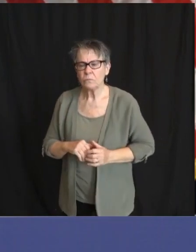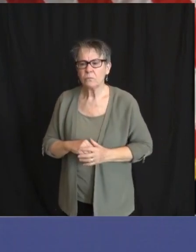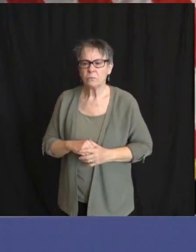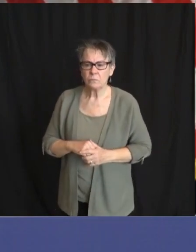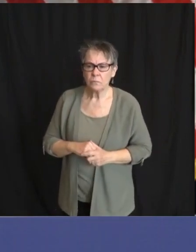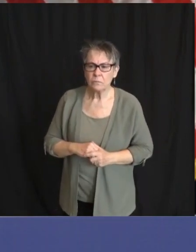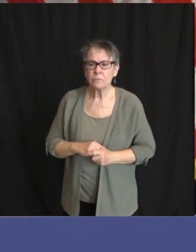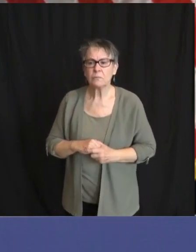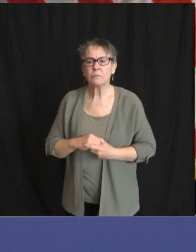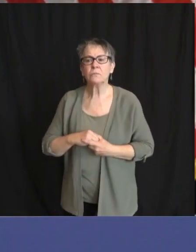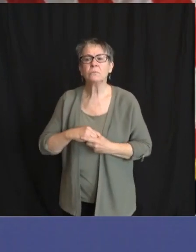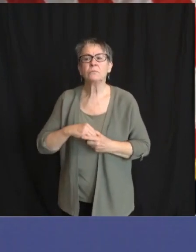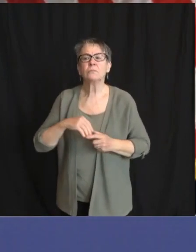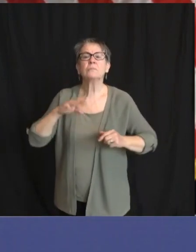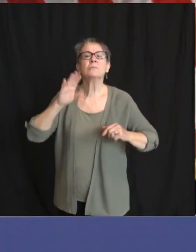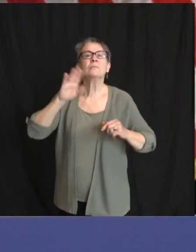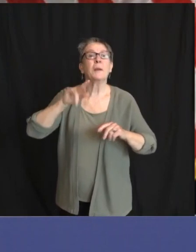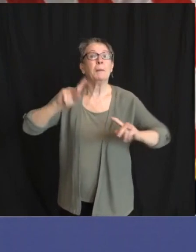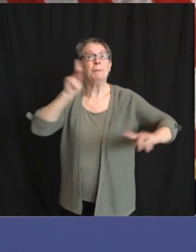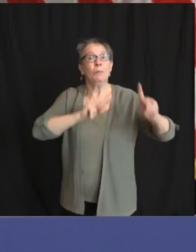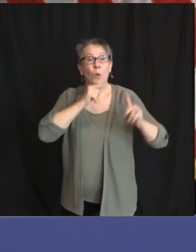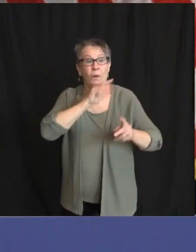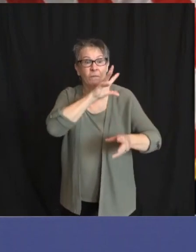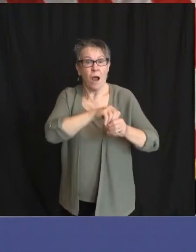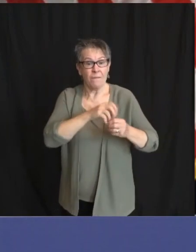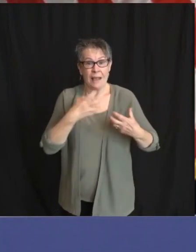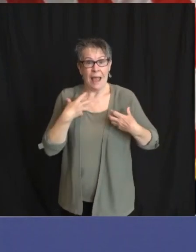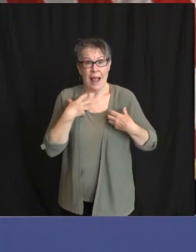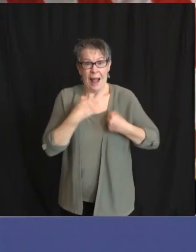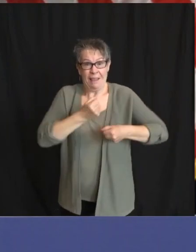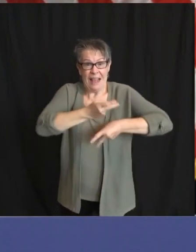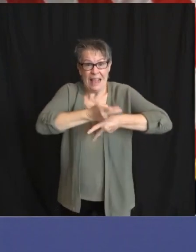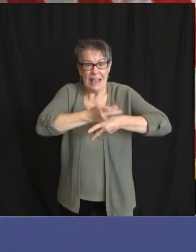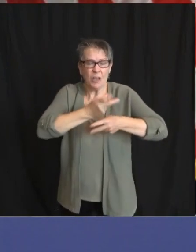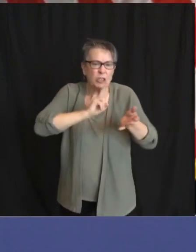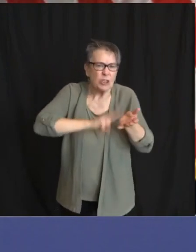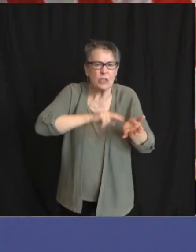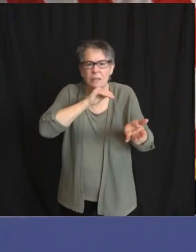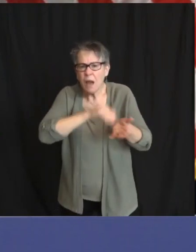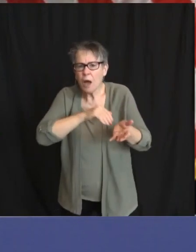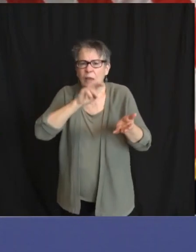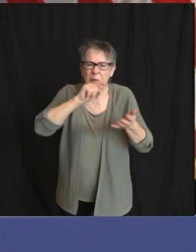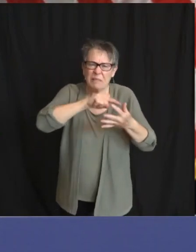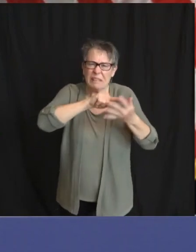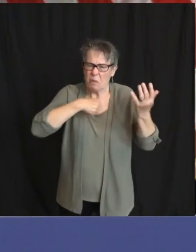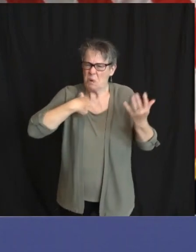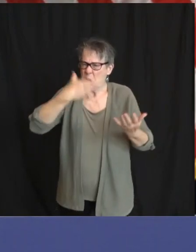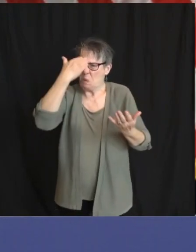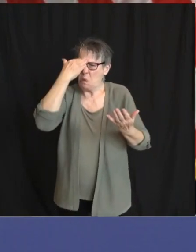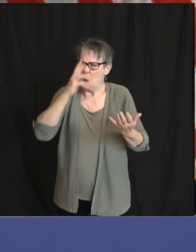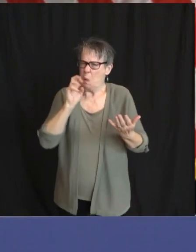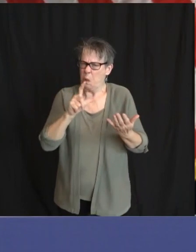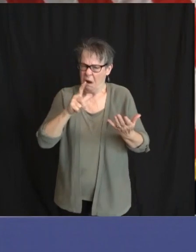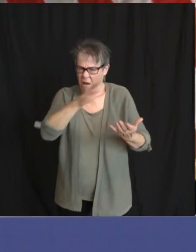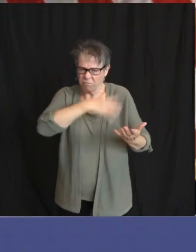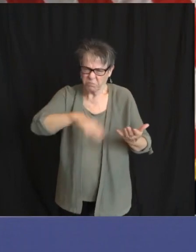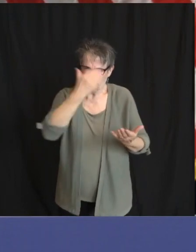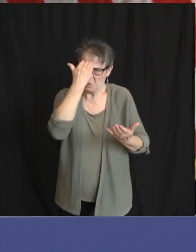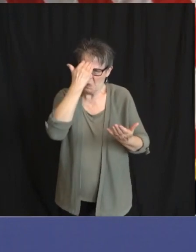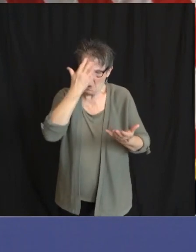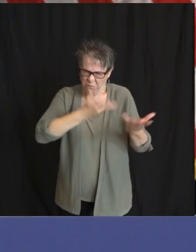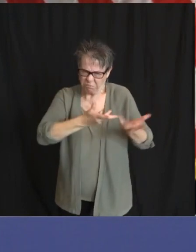They're there. They're part of us. Someone asked me yesterday about Choose New Jersey. It's another good example of that. We know that